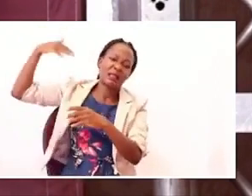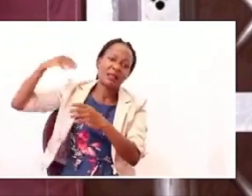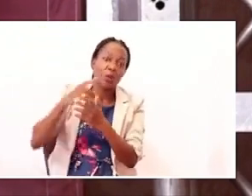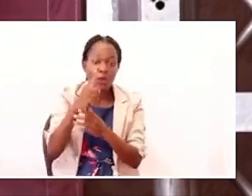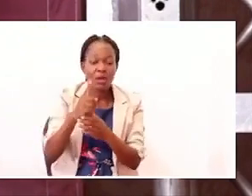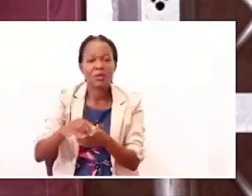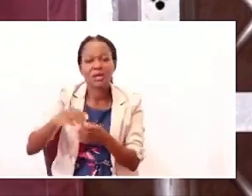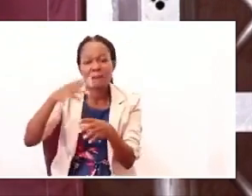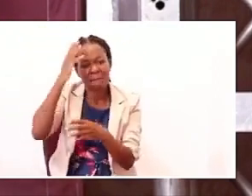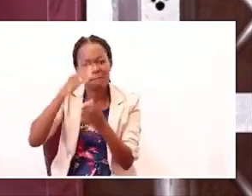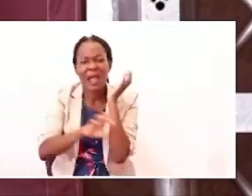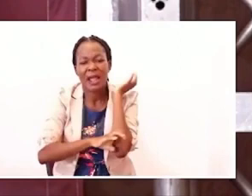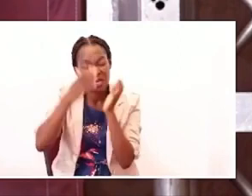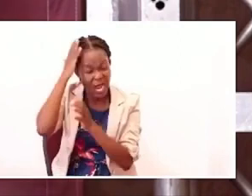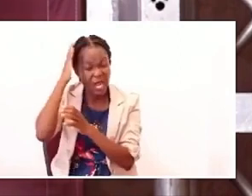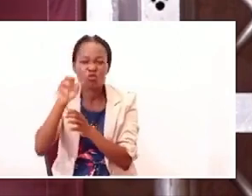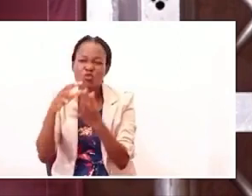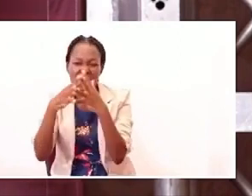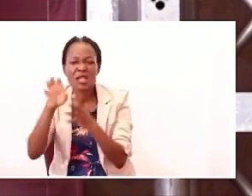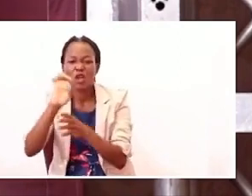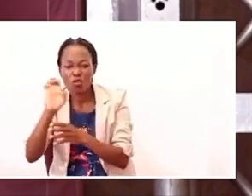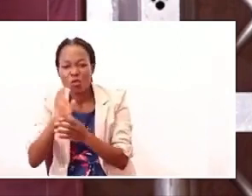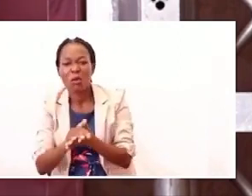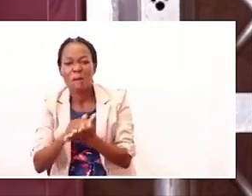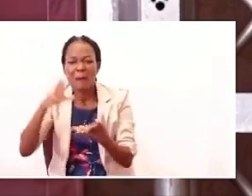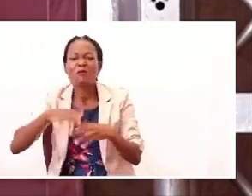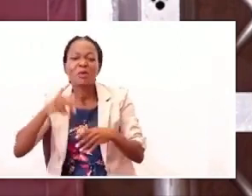many times in percentage terms.